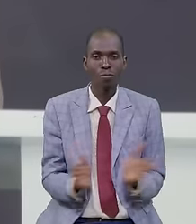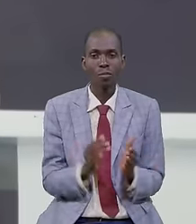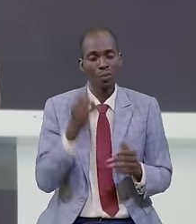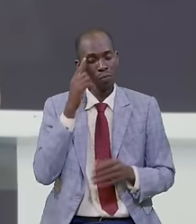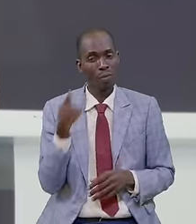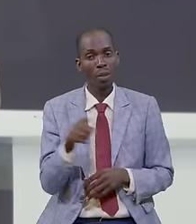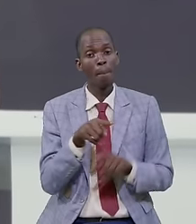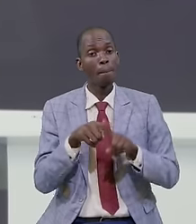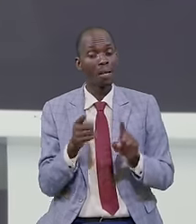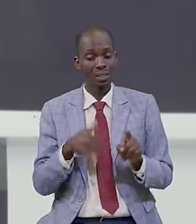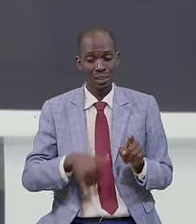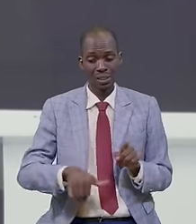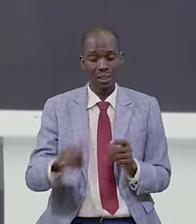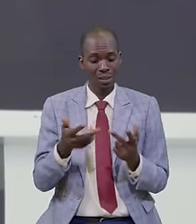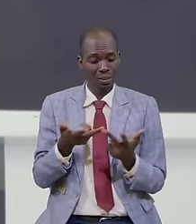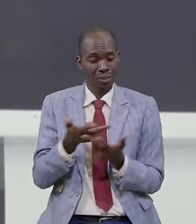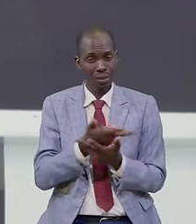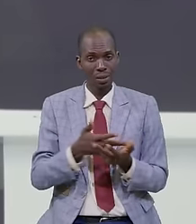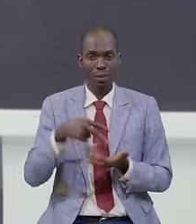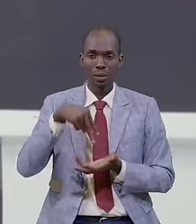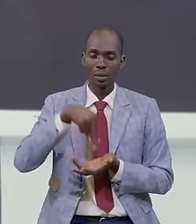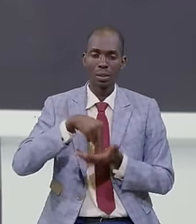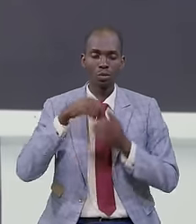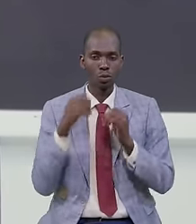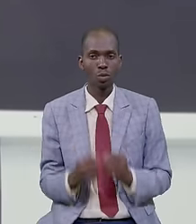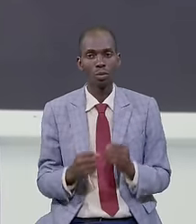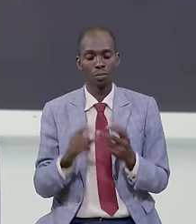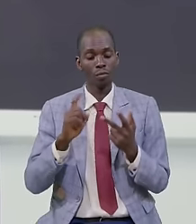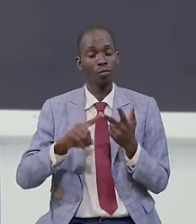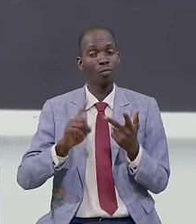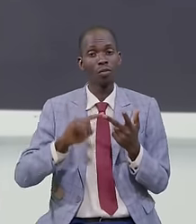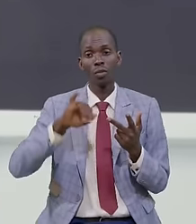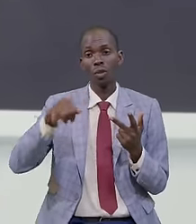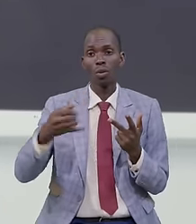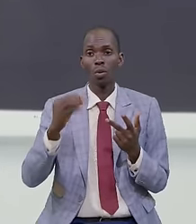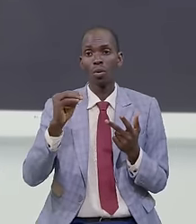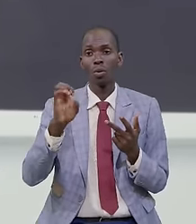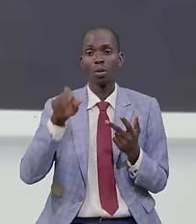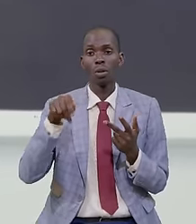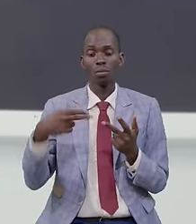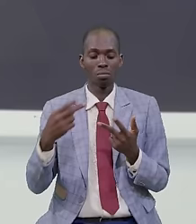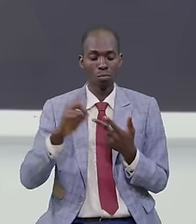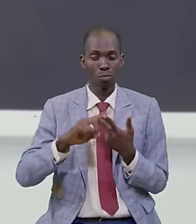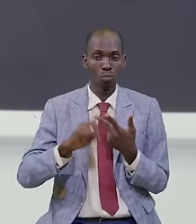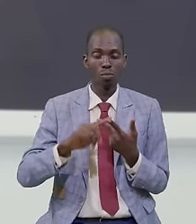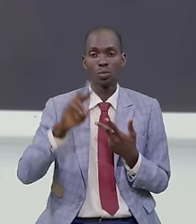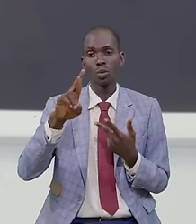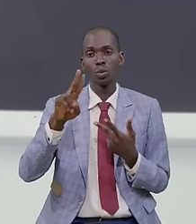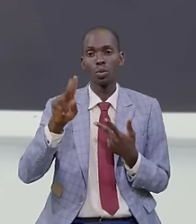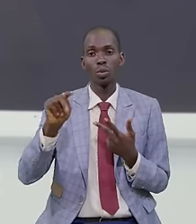yet they stood. One, Joseph. Two, Ruth.